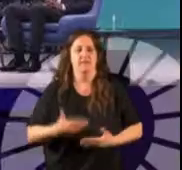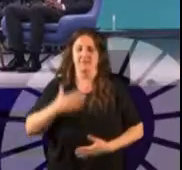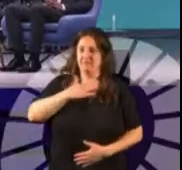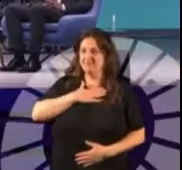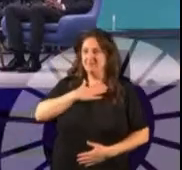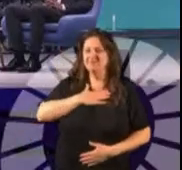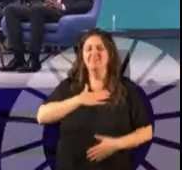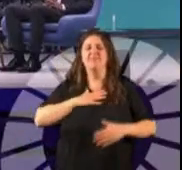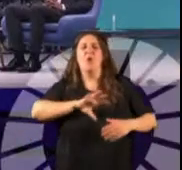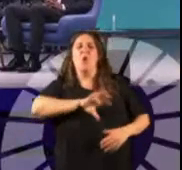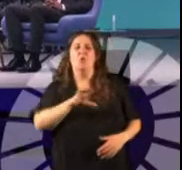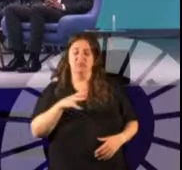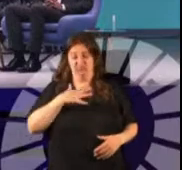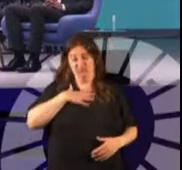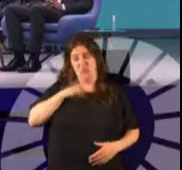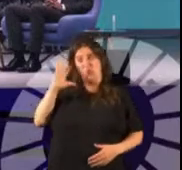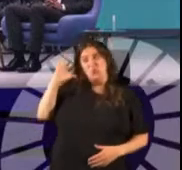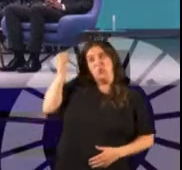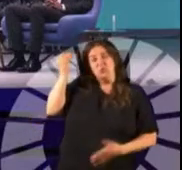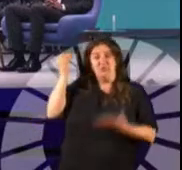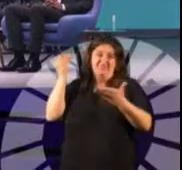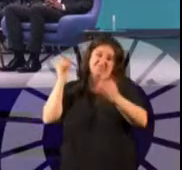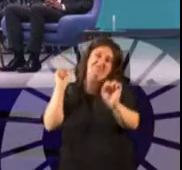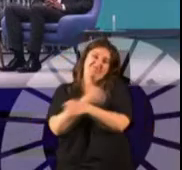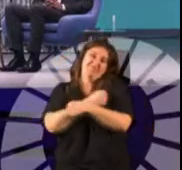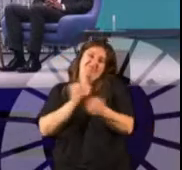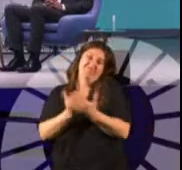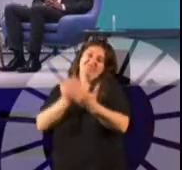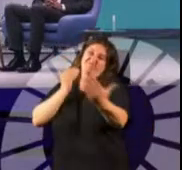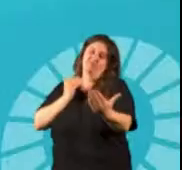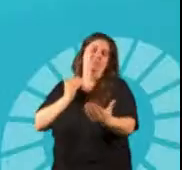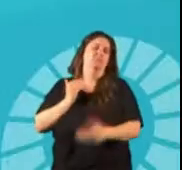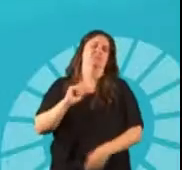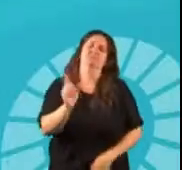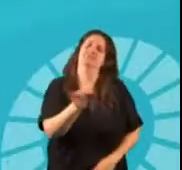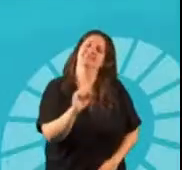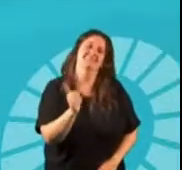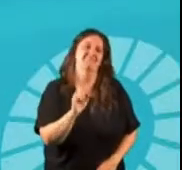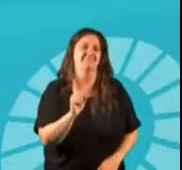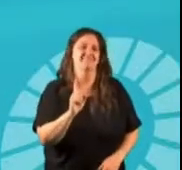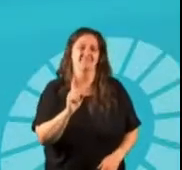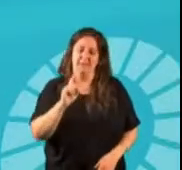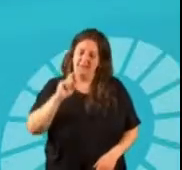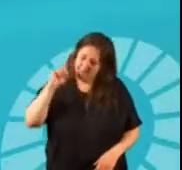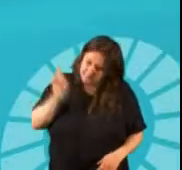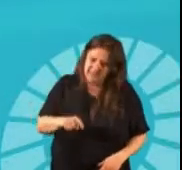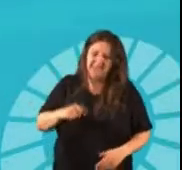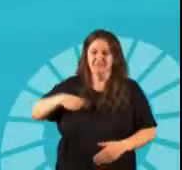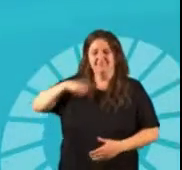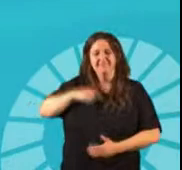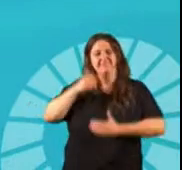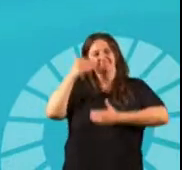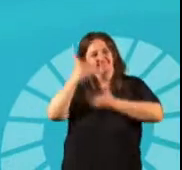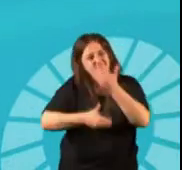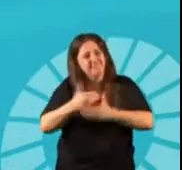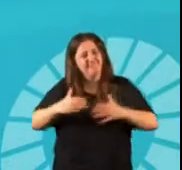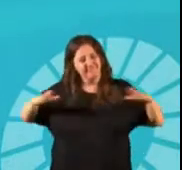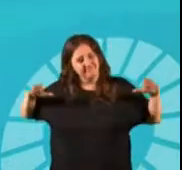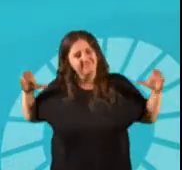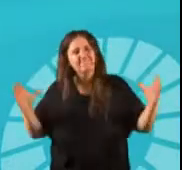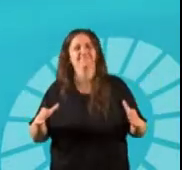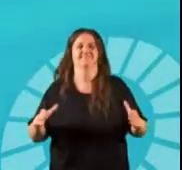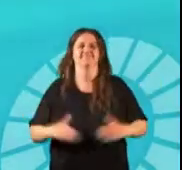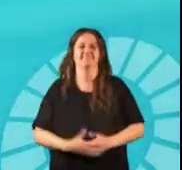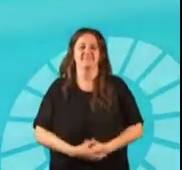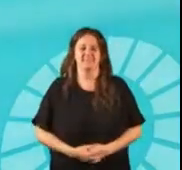a certain interpretation, or a certain habit, a certain interpretation of religion, fighting against a